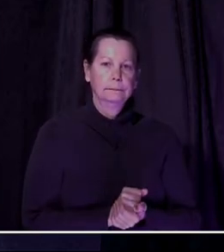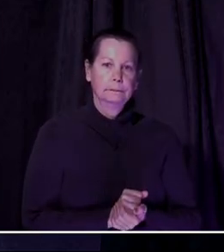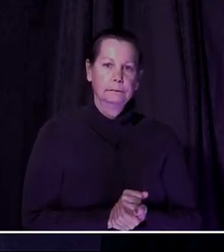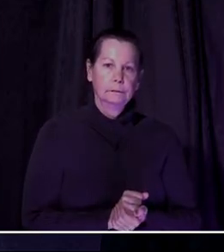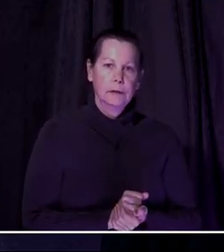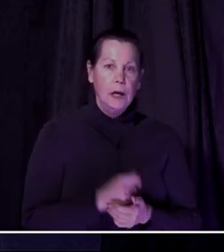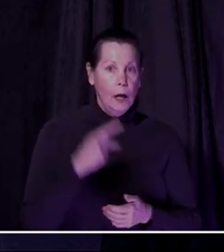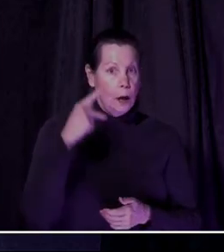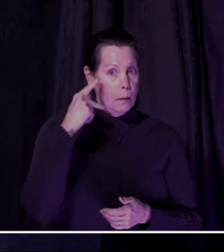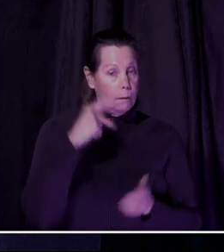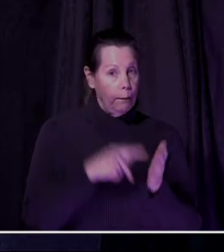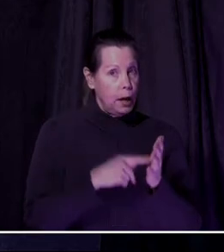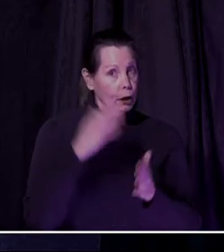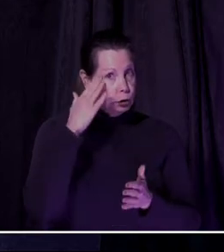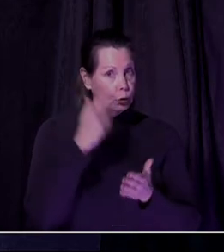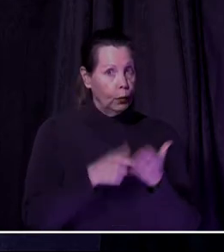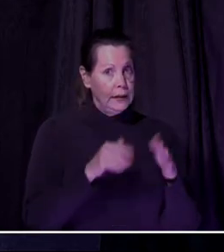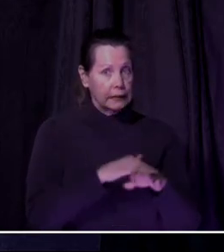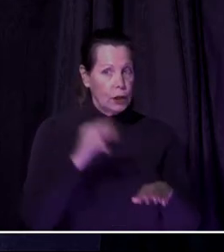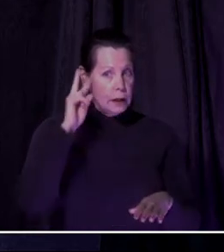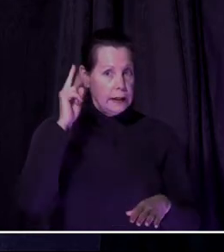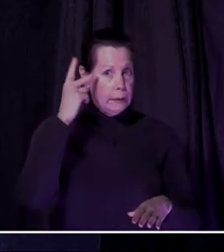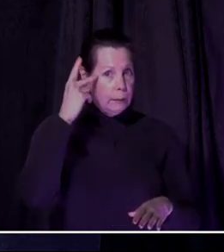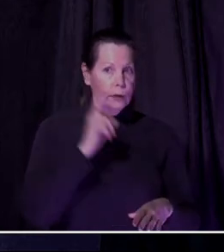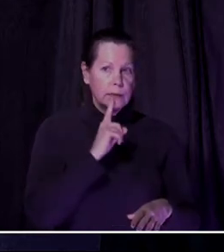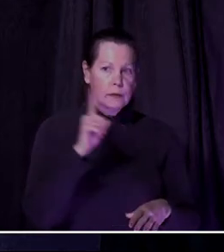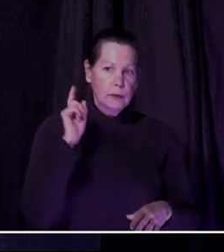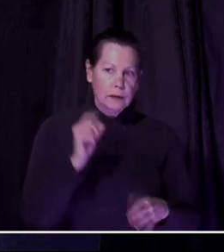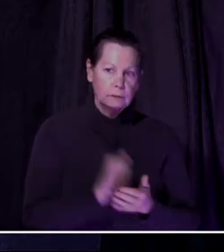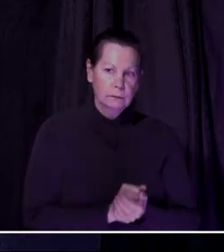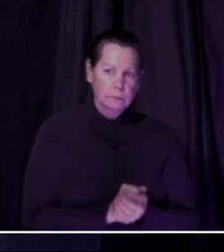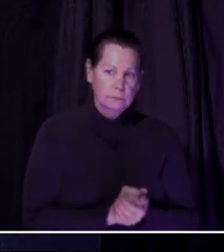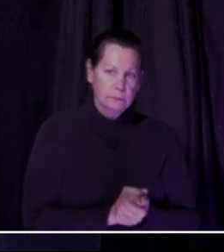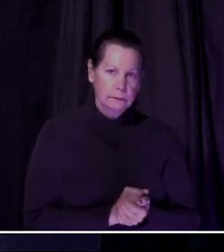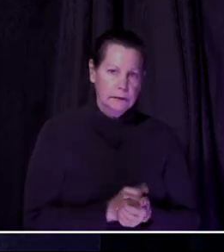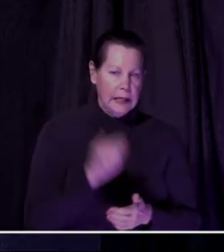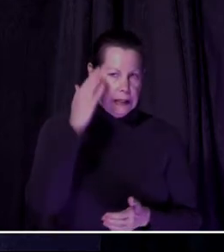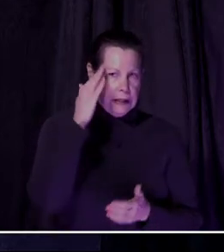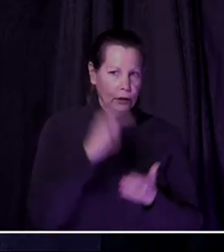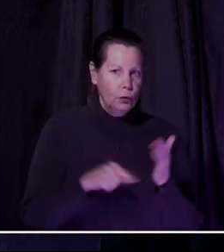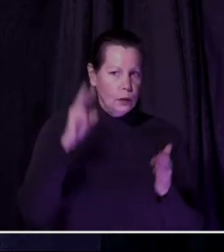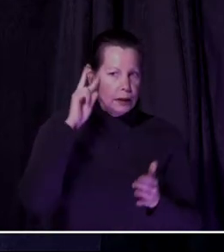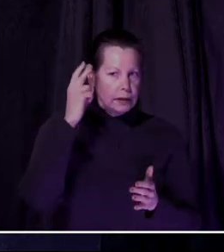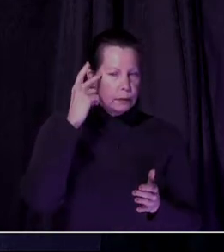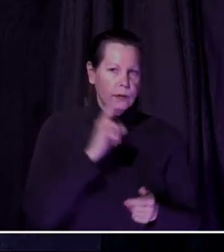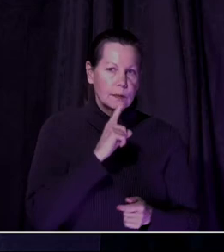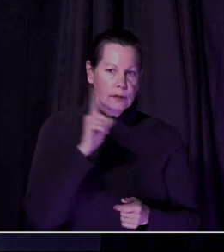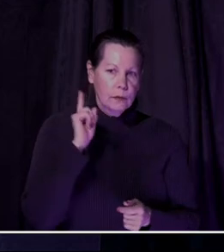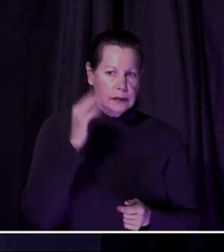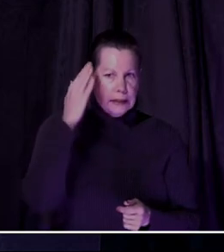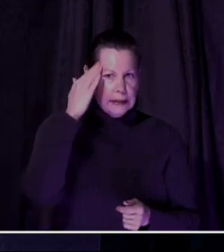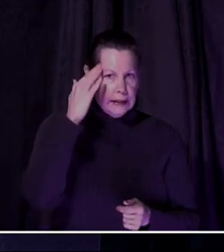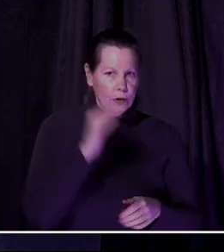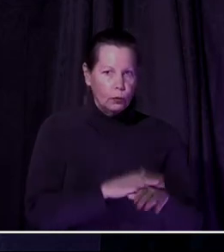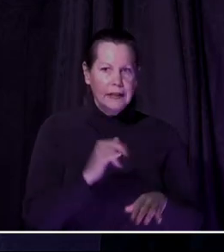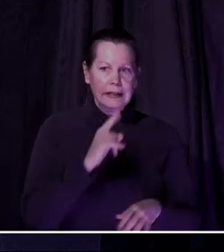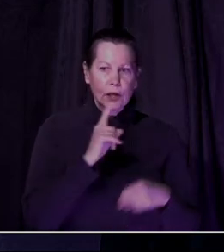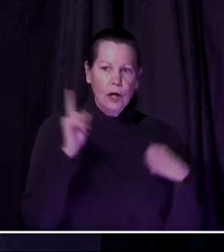And see, Paul knew what his calling and his purpose was. He knew what his purpose was. He knew what his calling